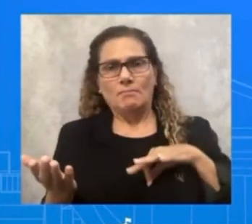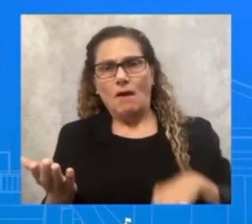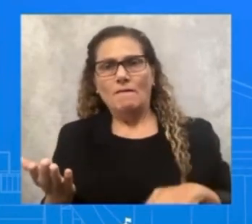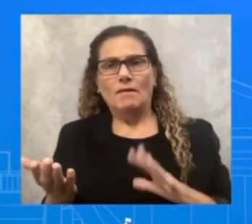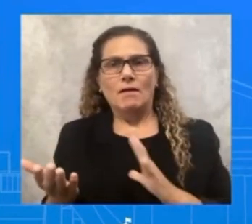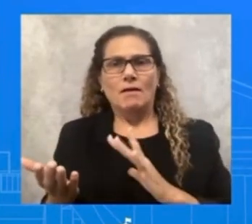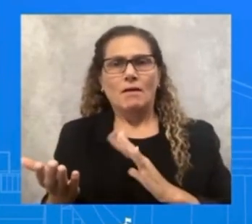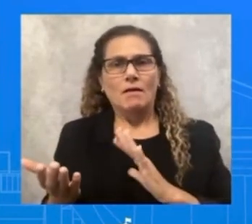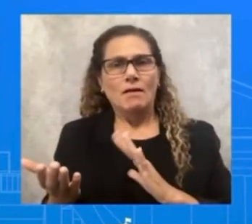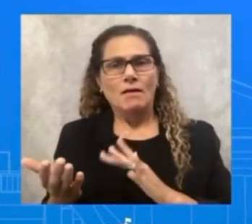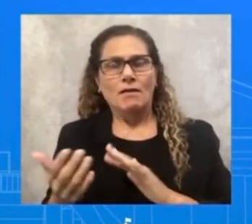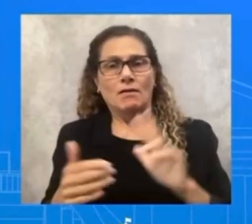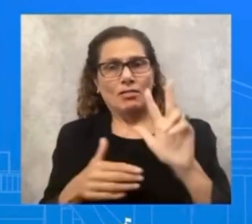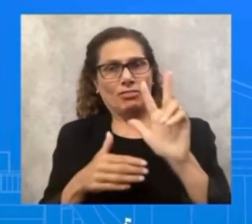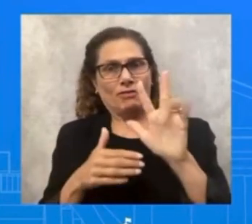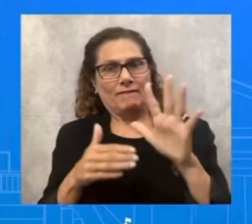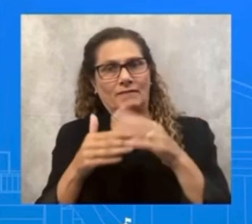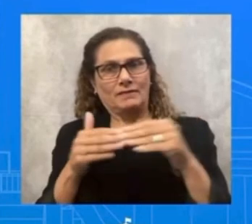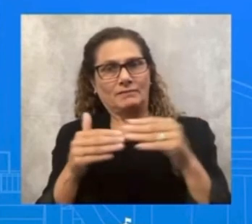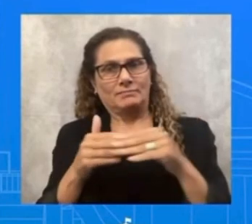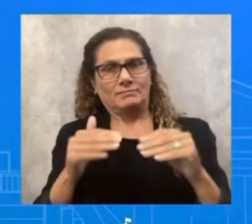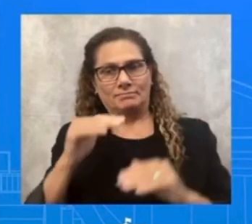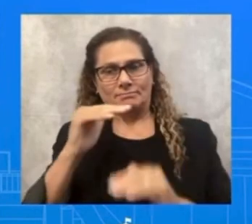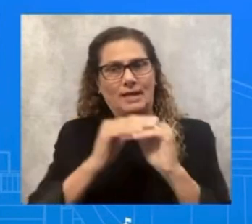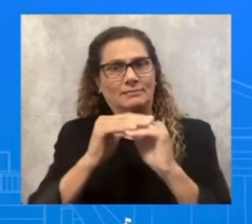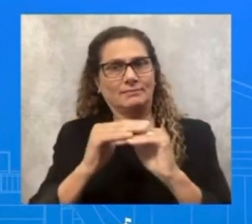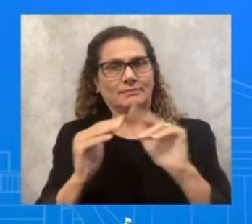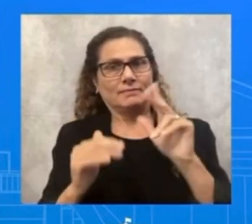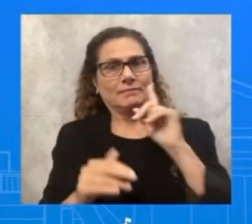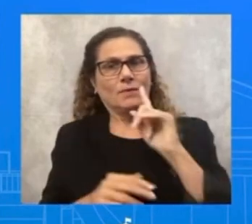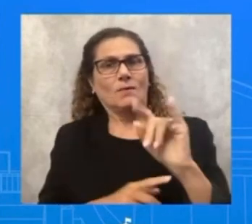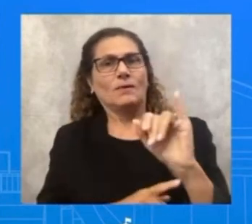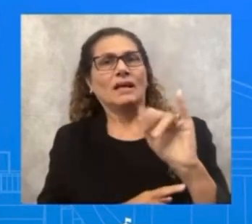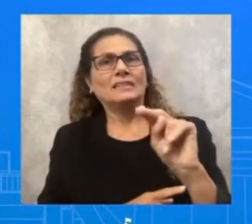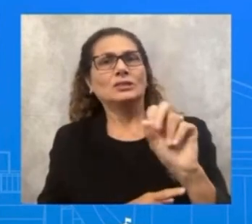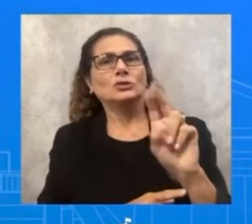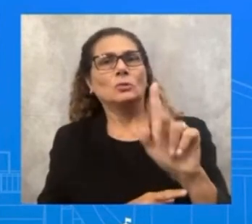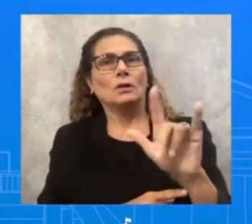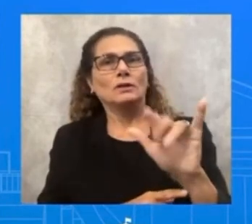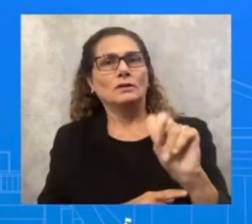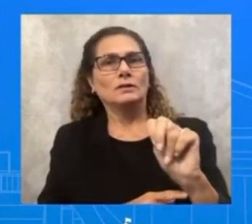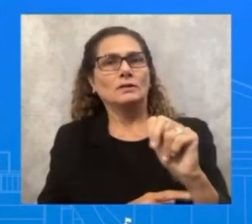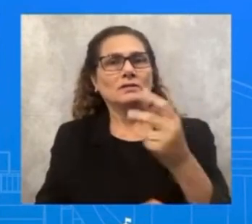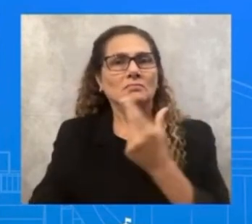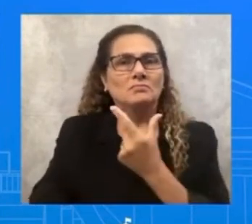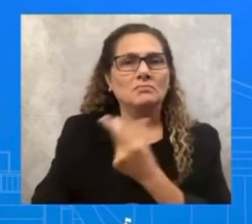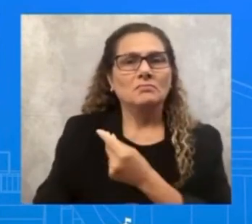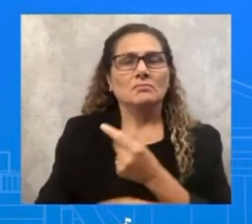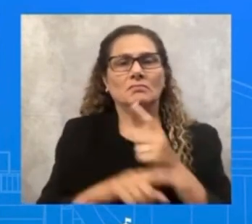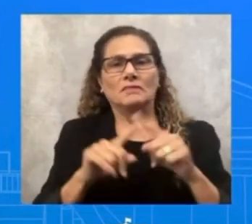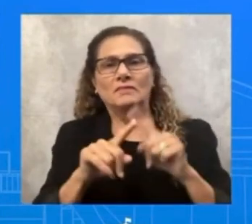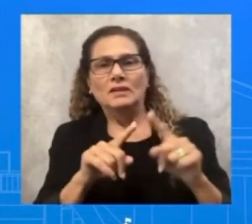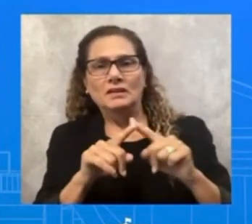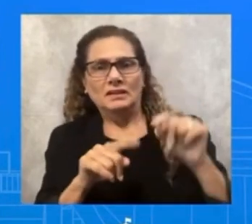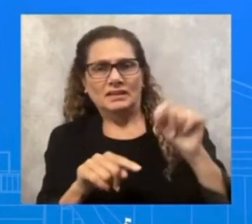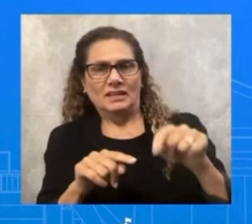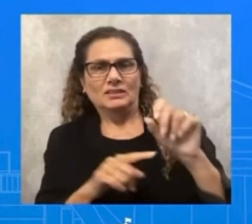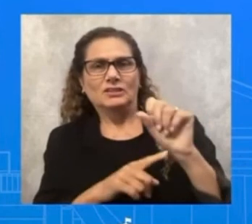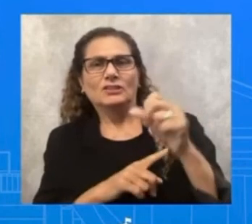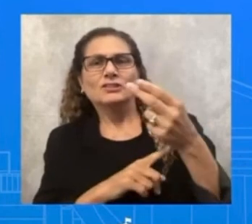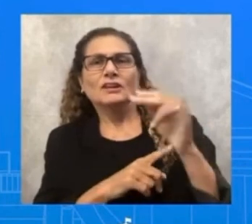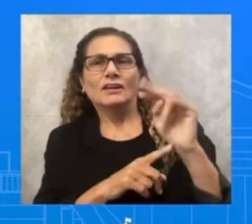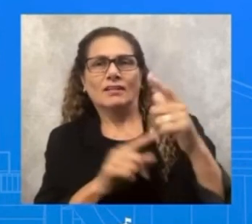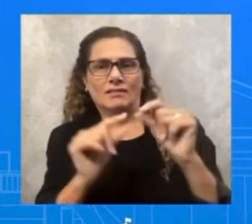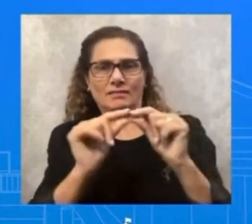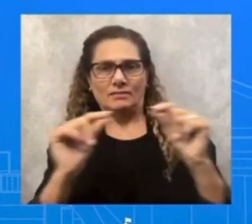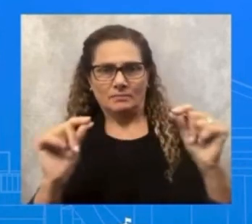$35 out of pocket cap on insulin. Free recommended vaccines like shingles and tetanus. Lower out-of-pocket coinsurance for